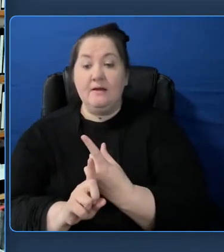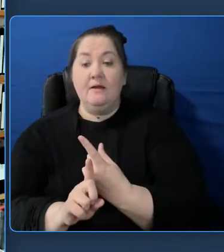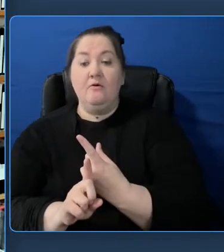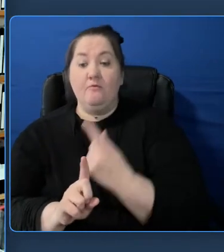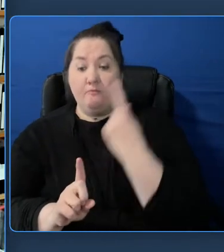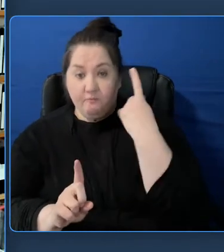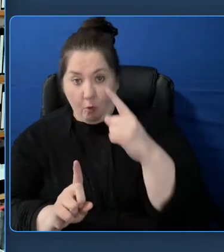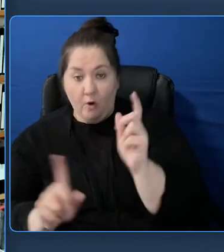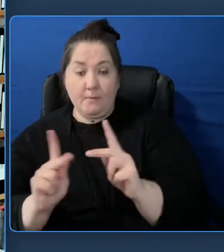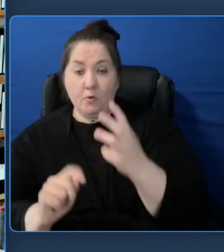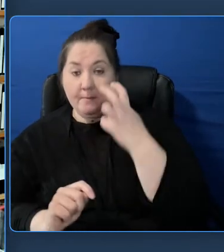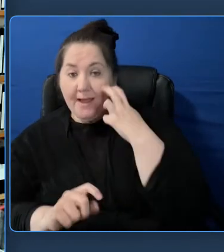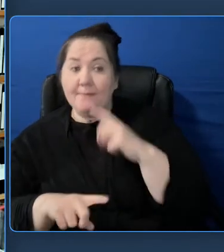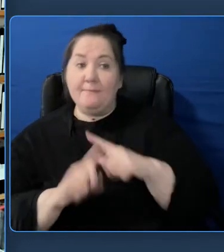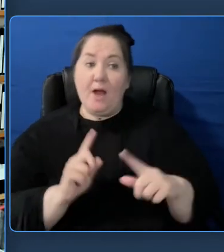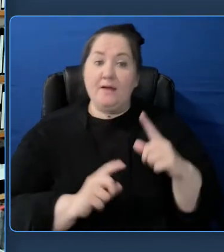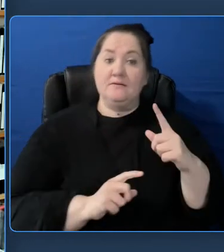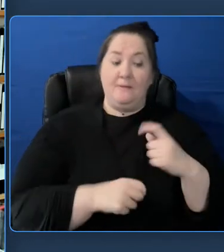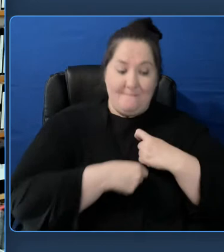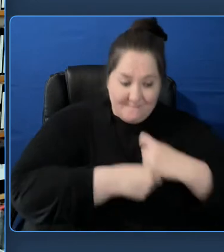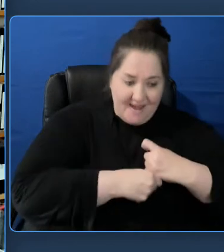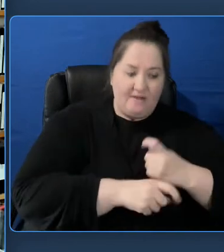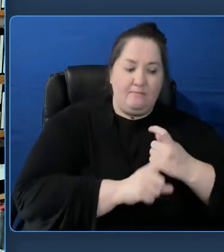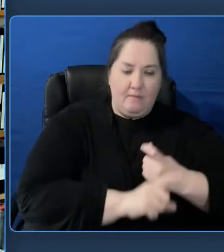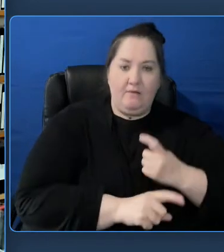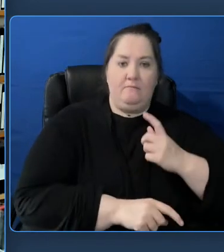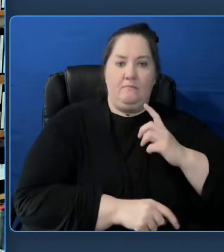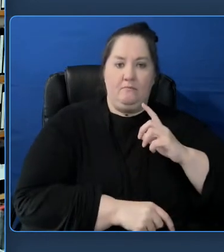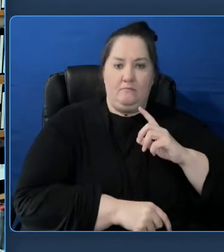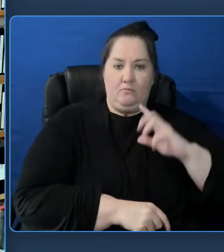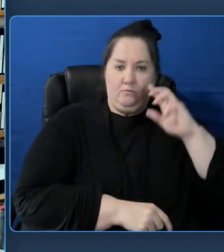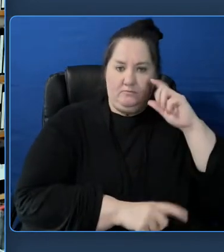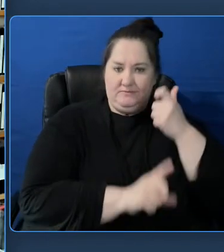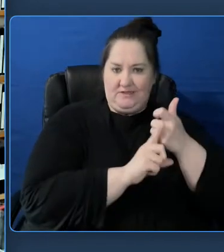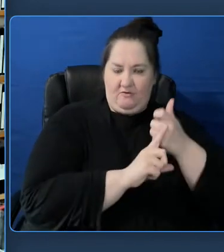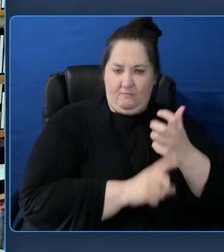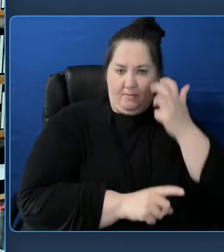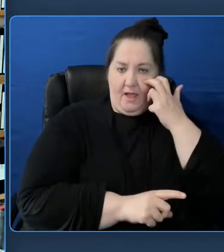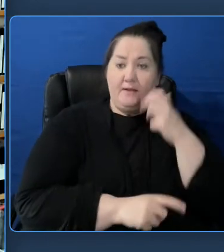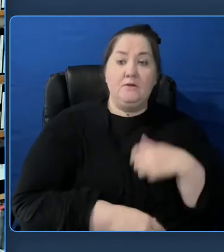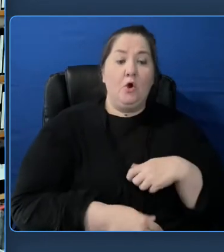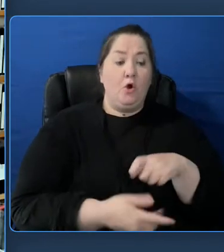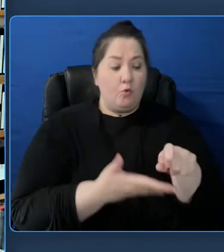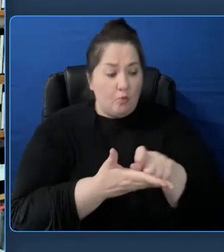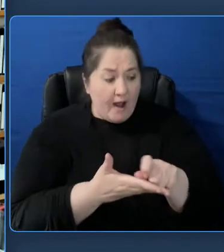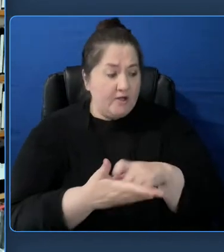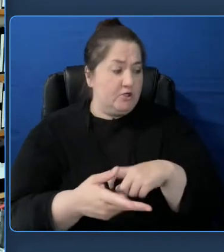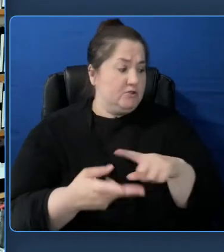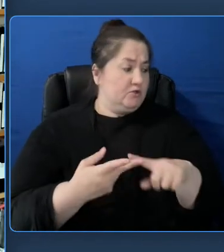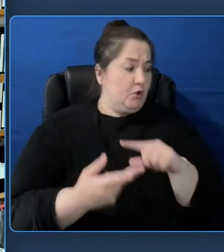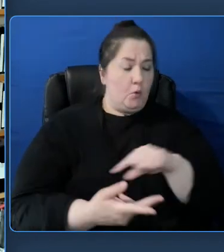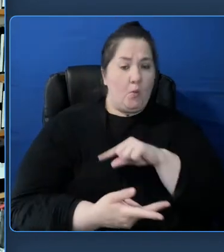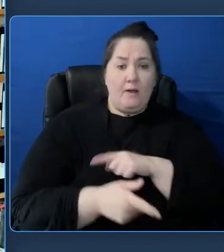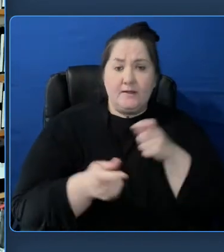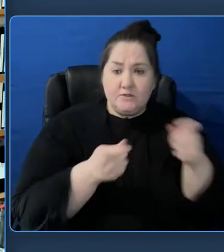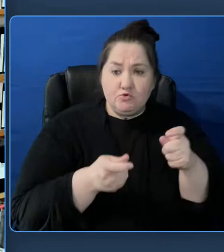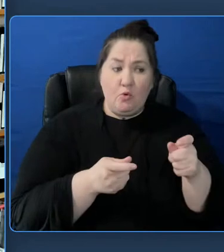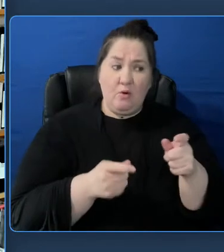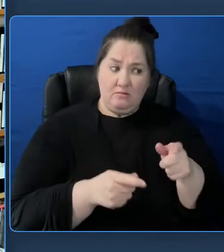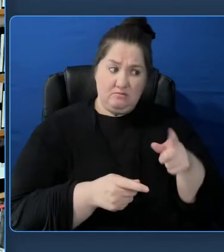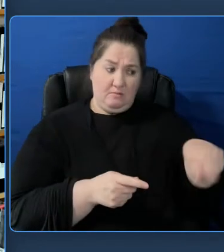are blind. Some of the best audio description writers, quality control experts, are people who are totally